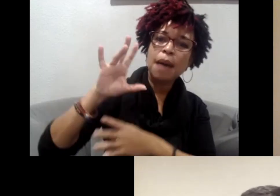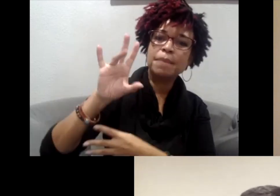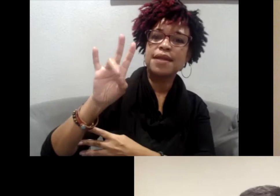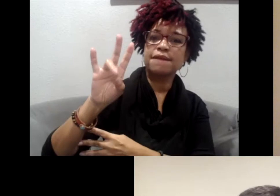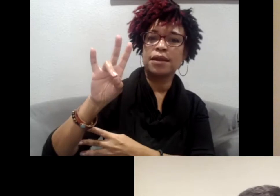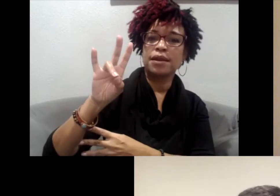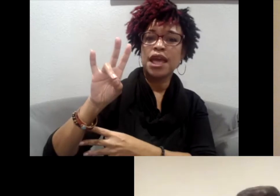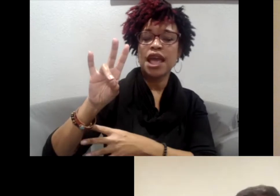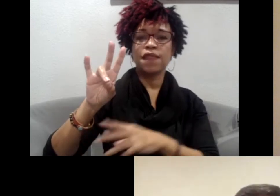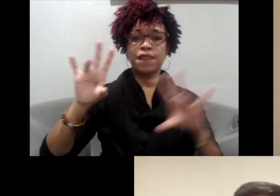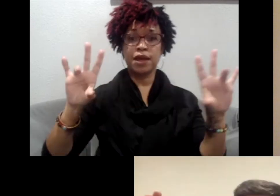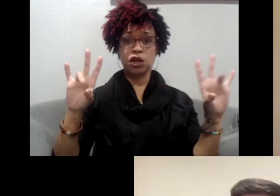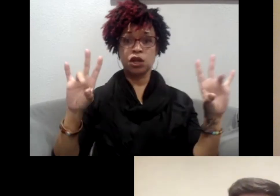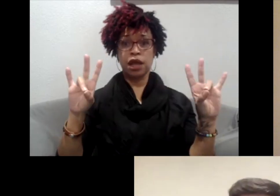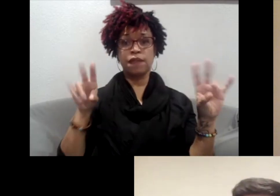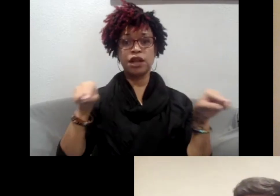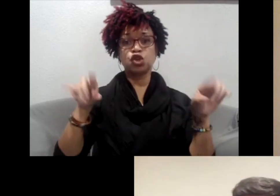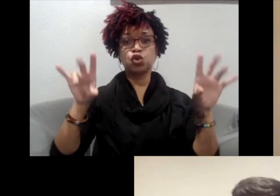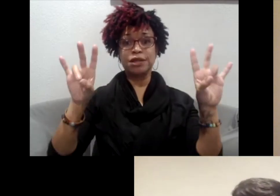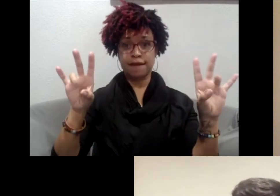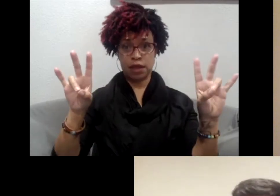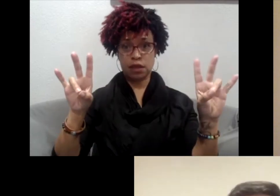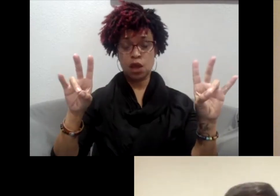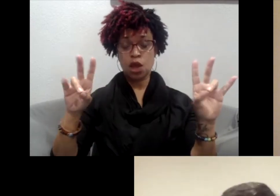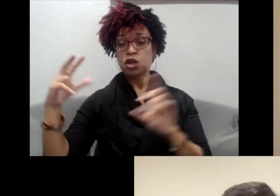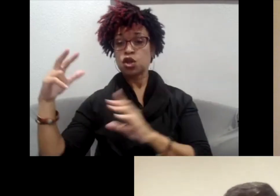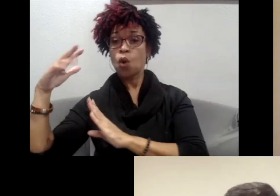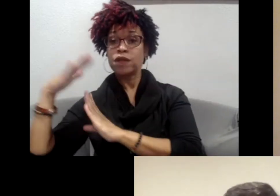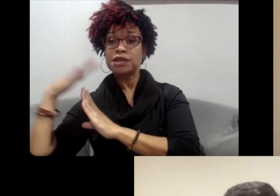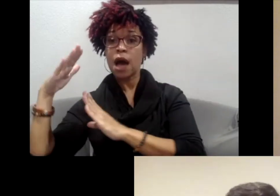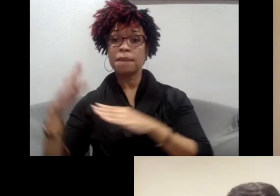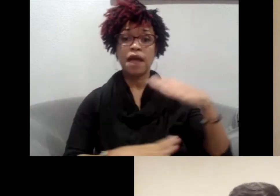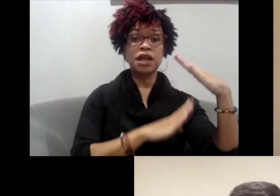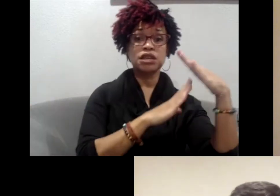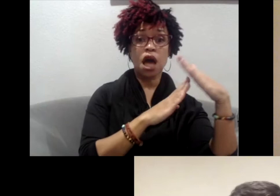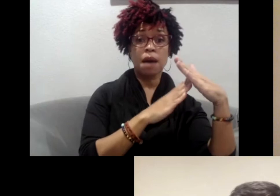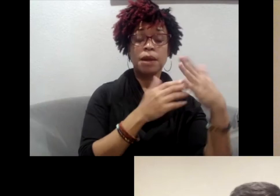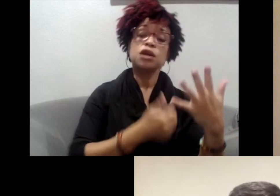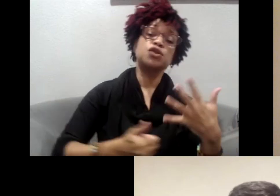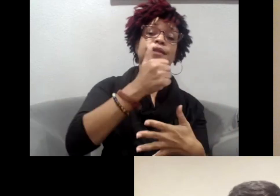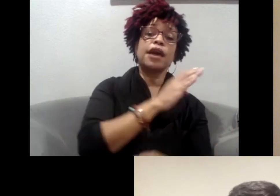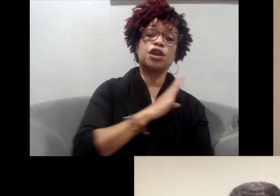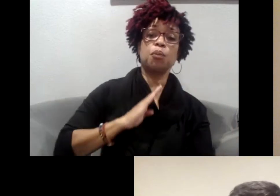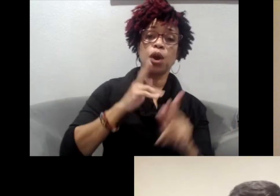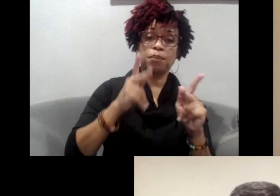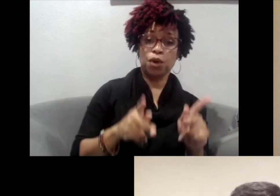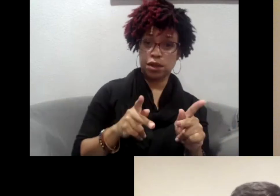self-identifying female, and the top executive board person to then be the executive board member.